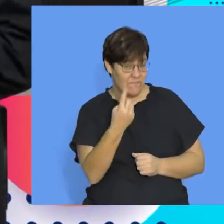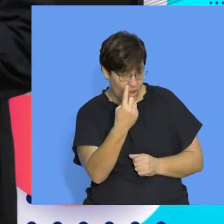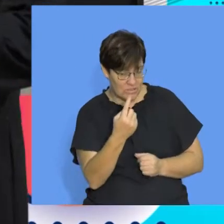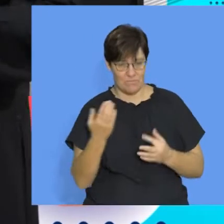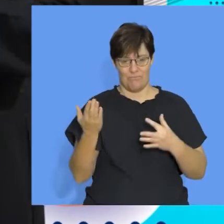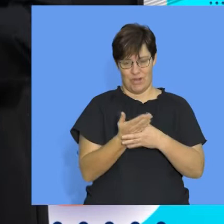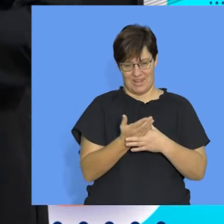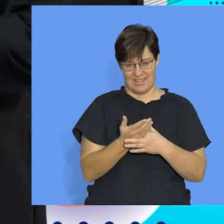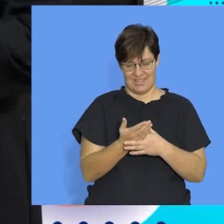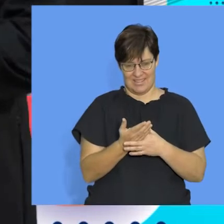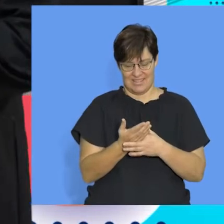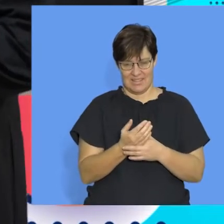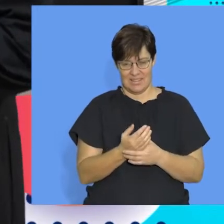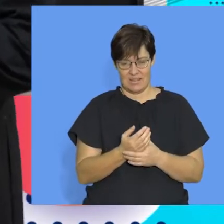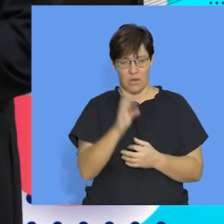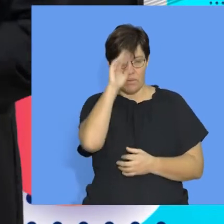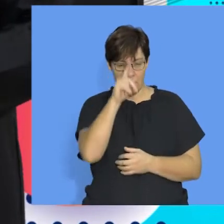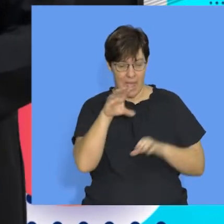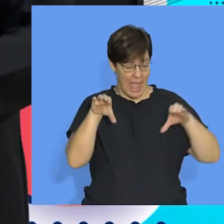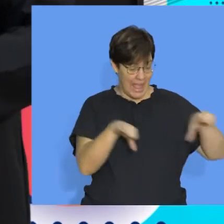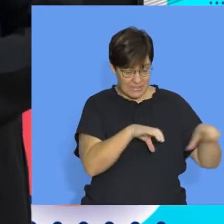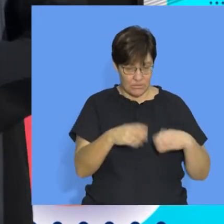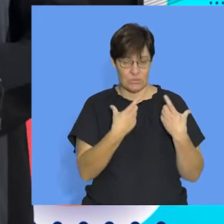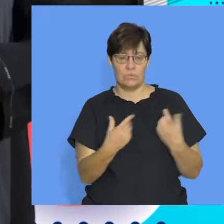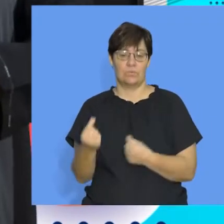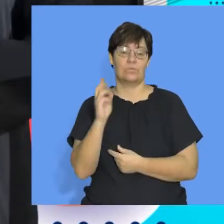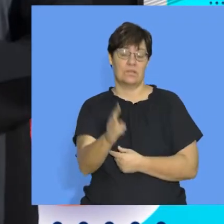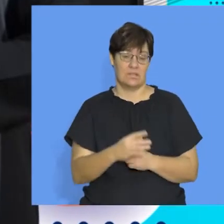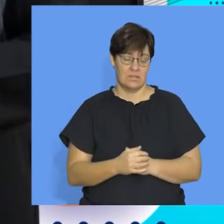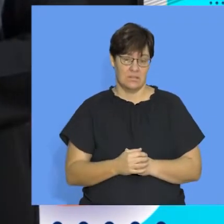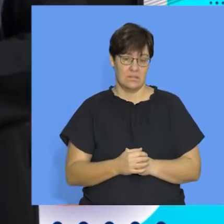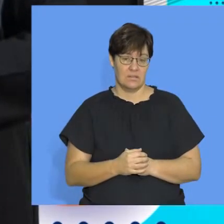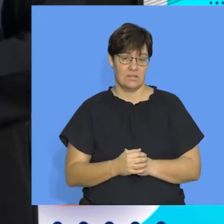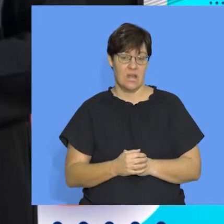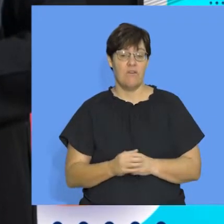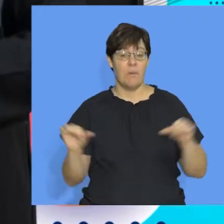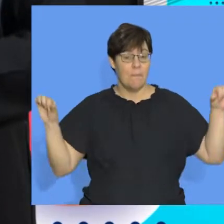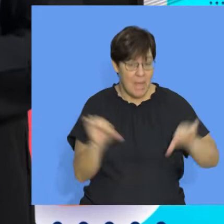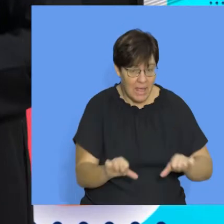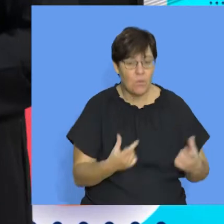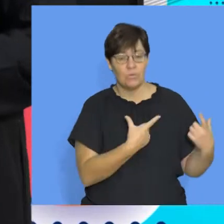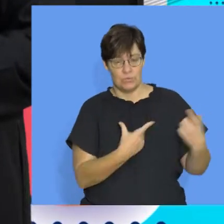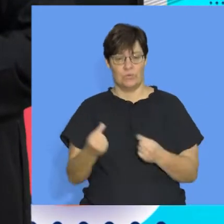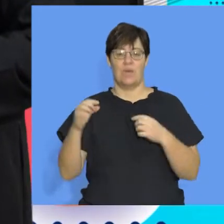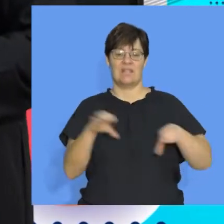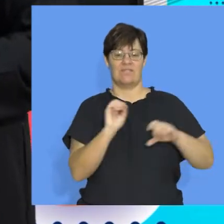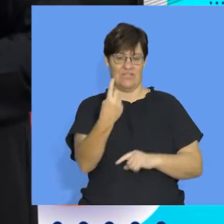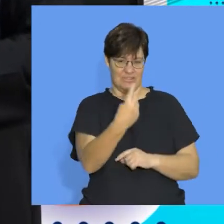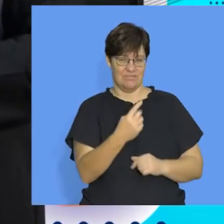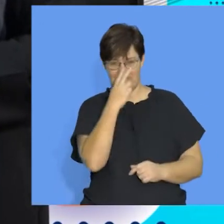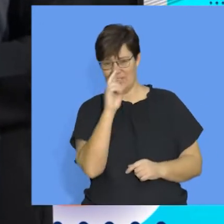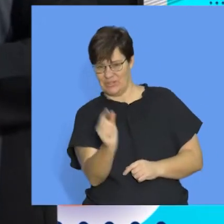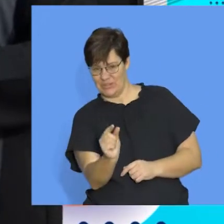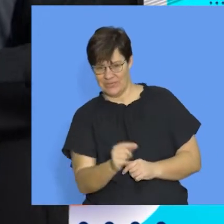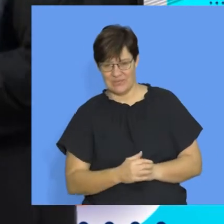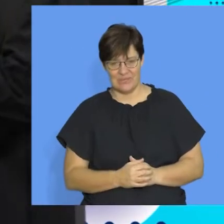in mind, we got an activity to do, so when you come back, we'll immediately start with the activity. See you just now.